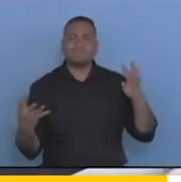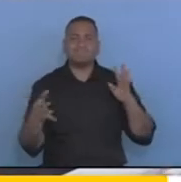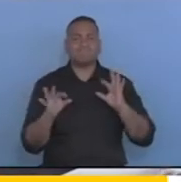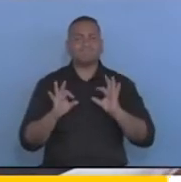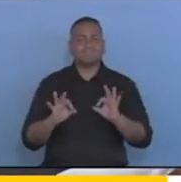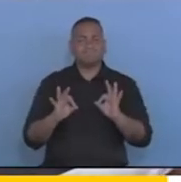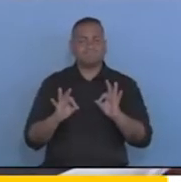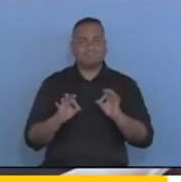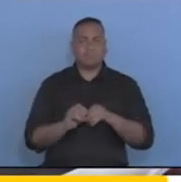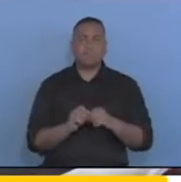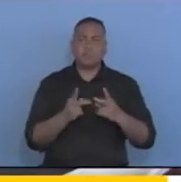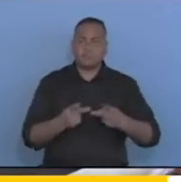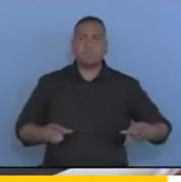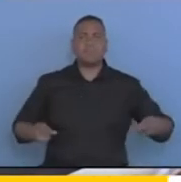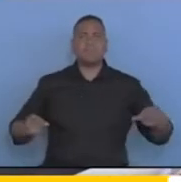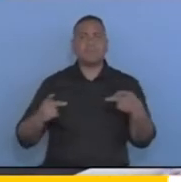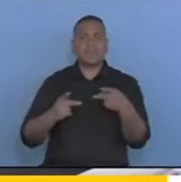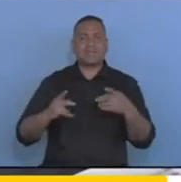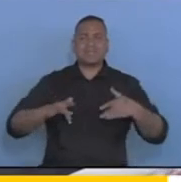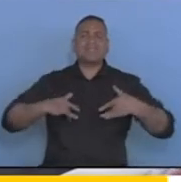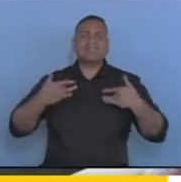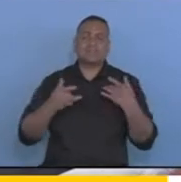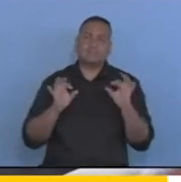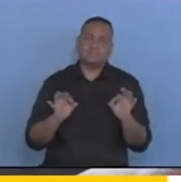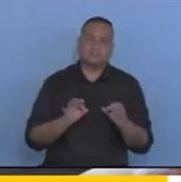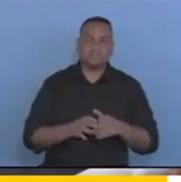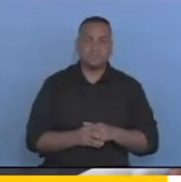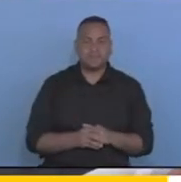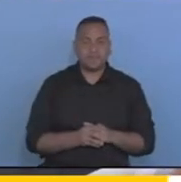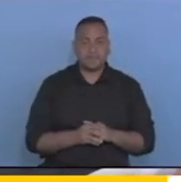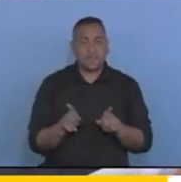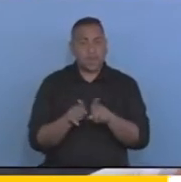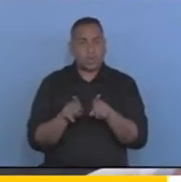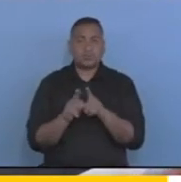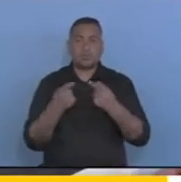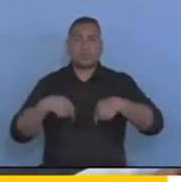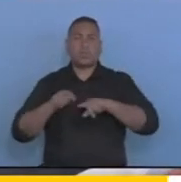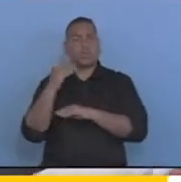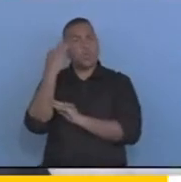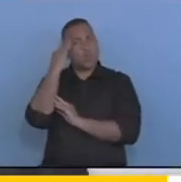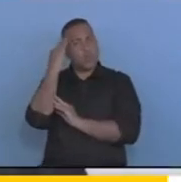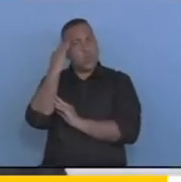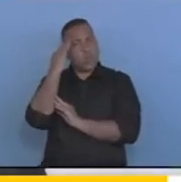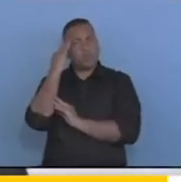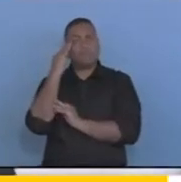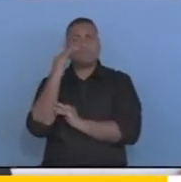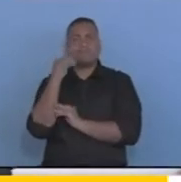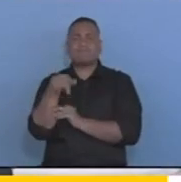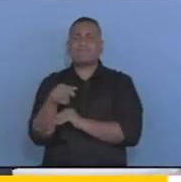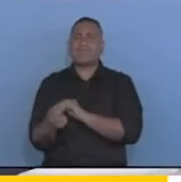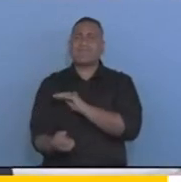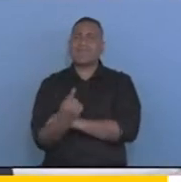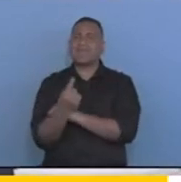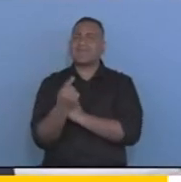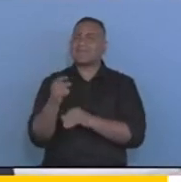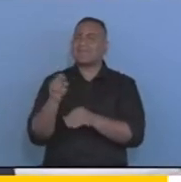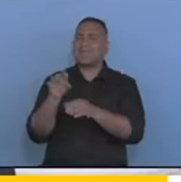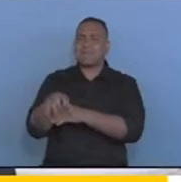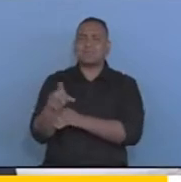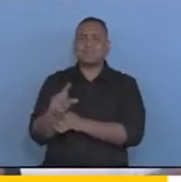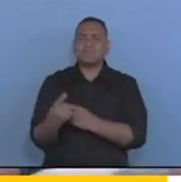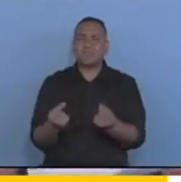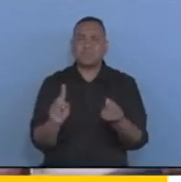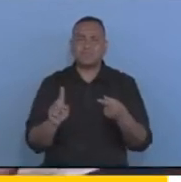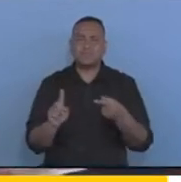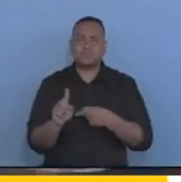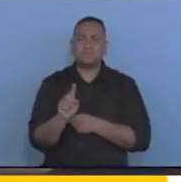far as I'm concerned. Do you know what? And we're going to find out exactly what happens on this specific campus, which is situated in Belhar. But